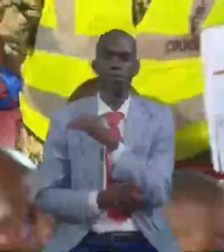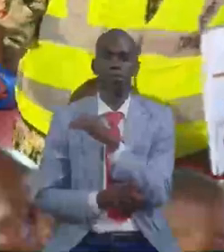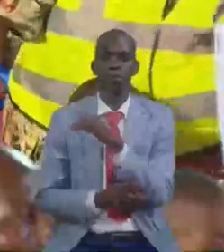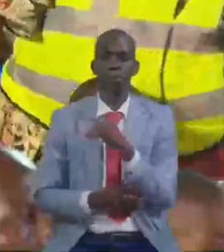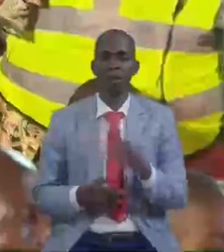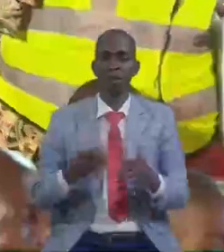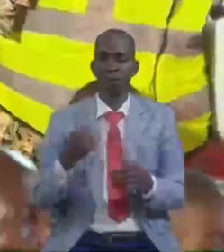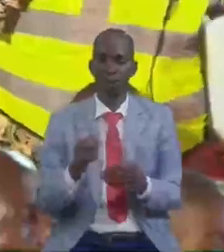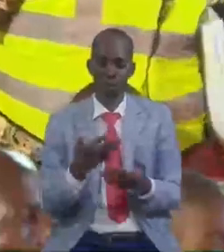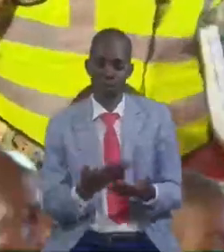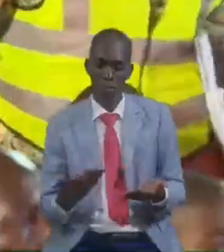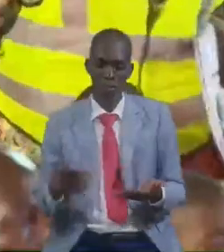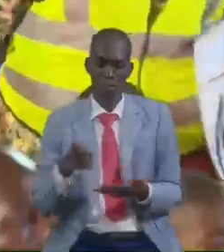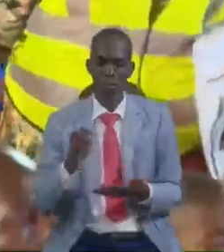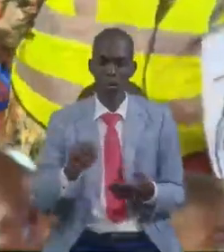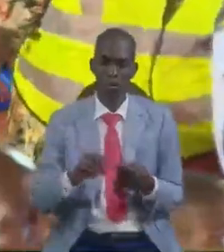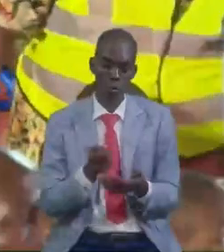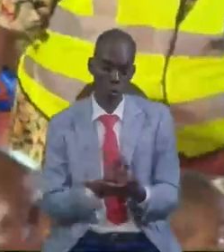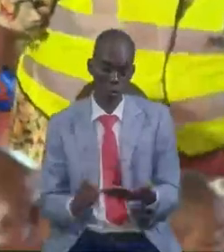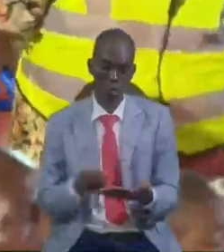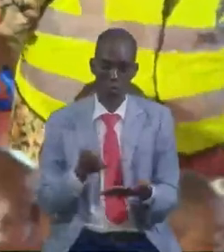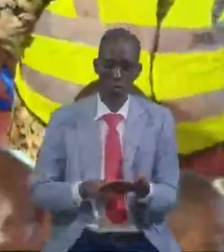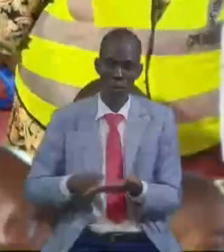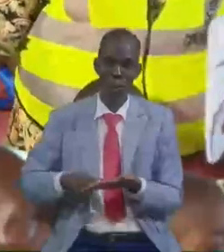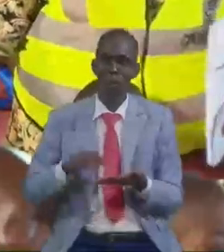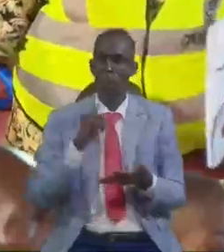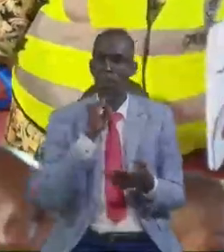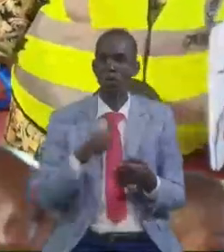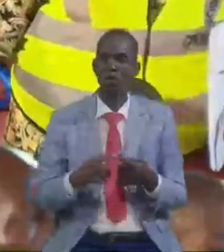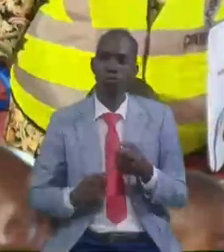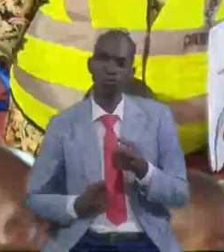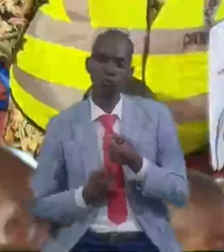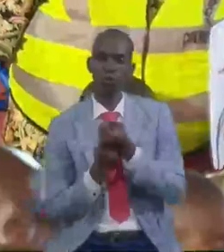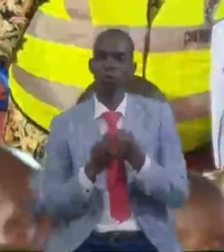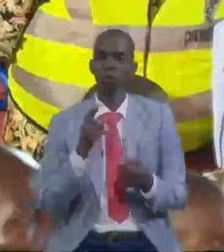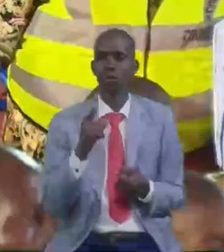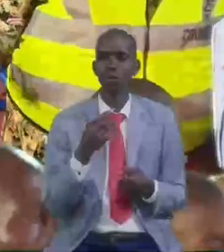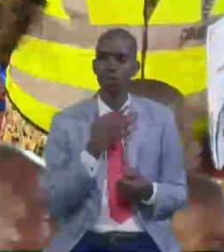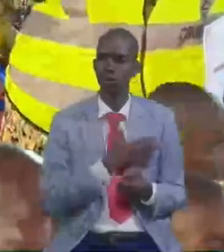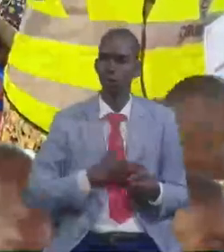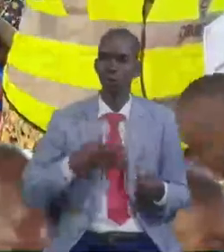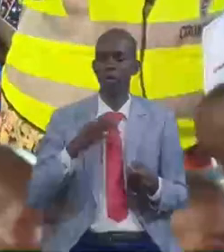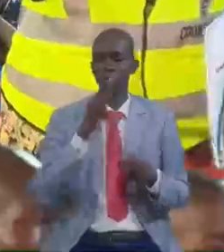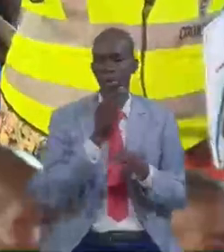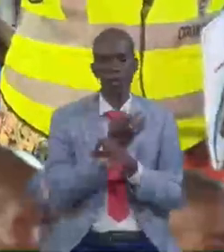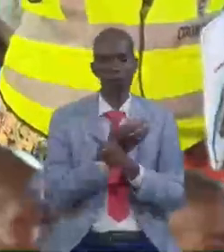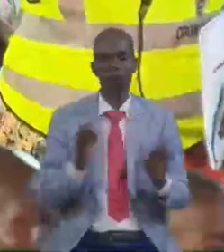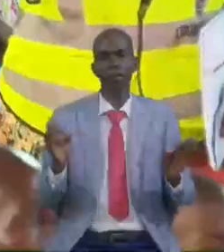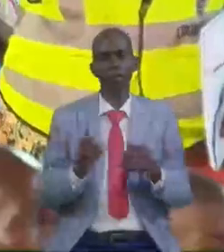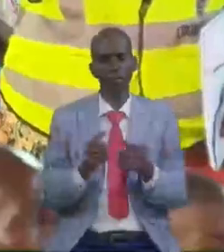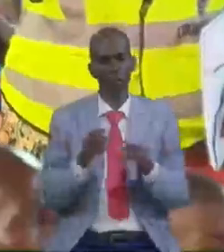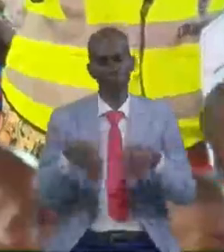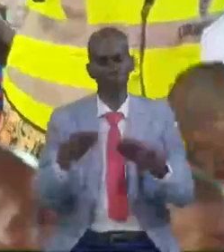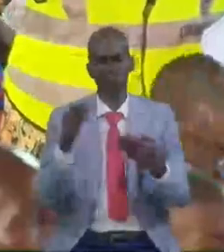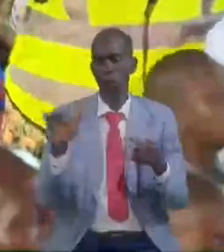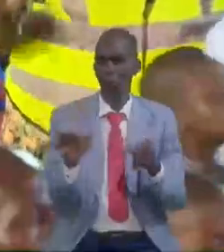to assist you. Les informations que vous donnez, so c'est pour feel vous free. Aider. Give donc, your full name. Soyez libre. If you have a